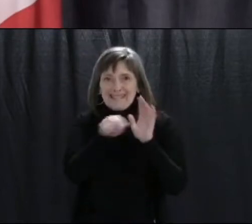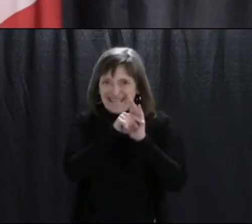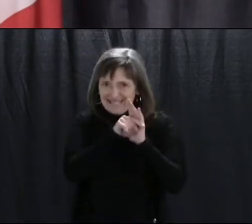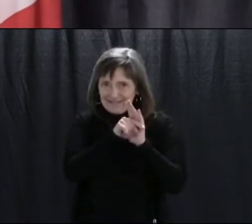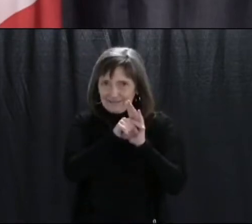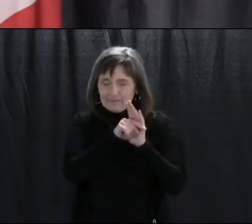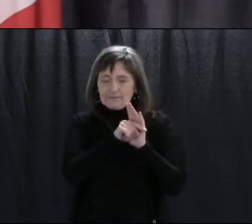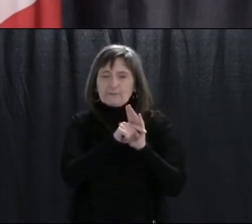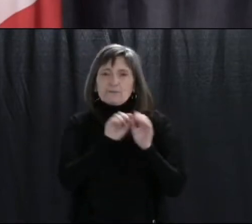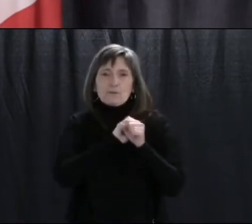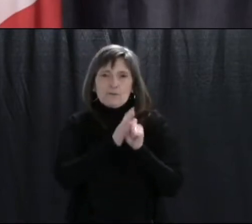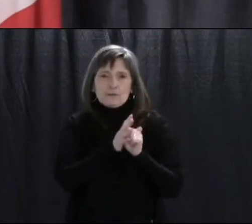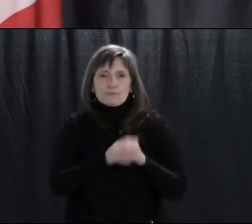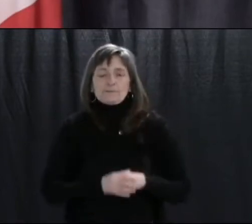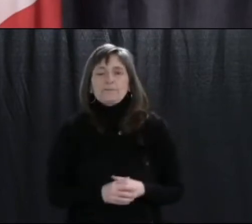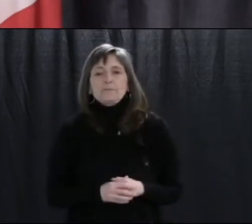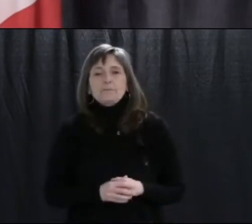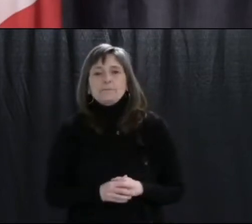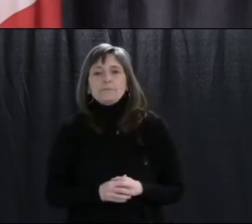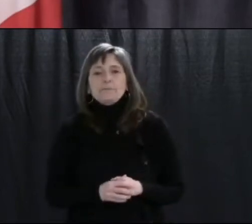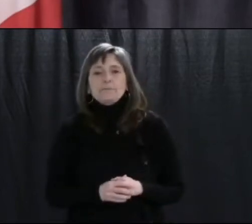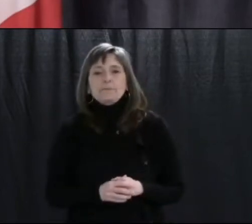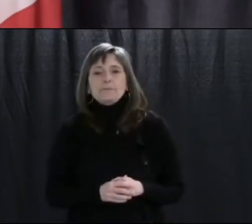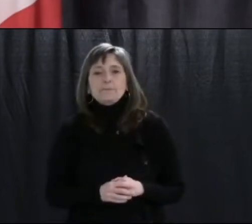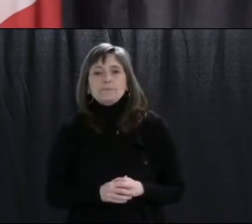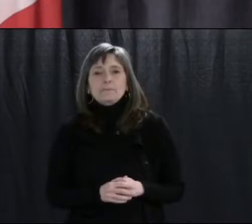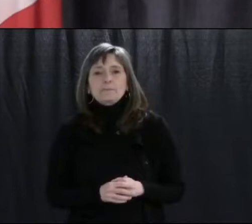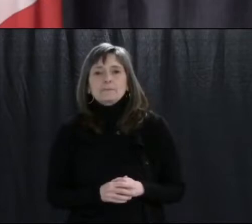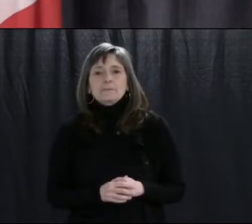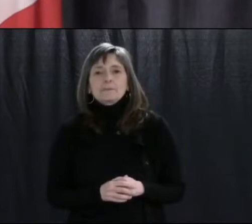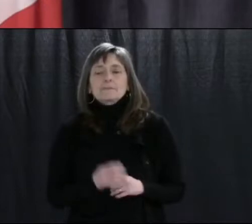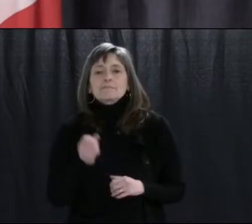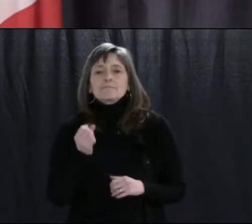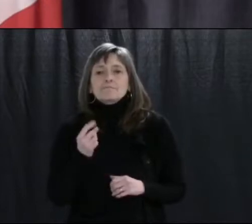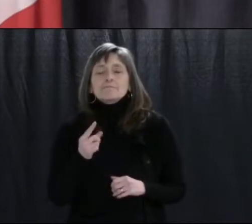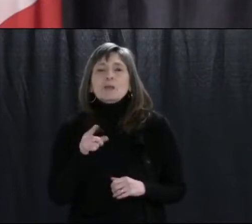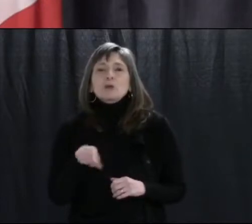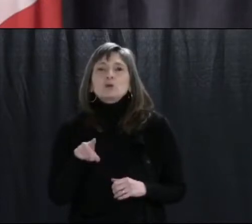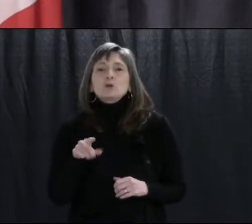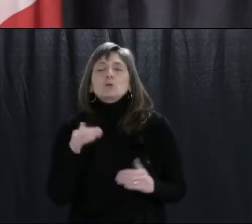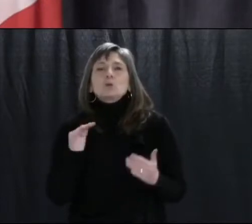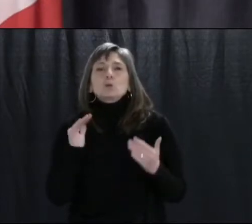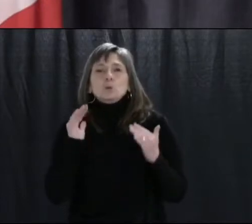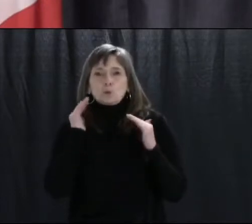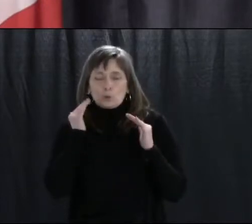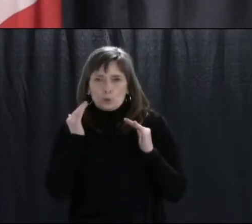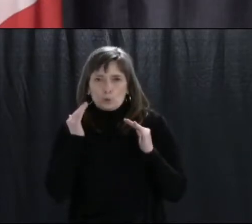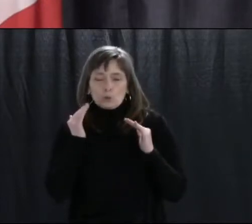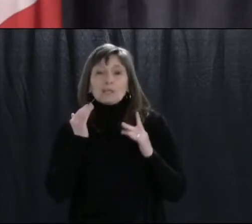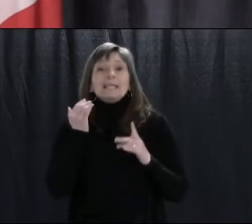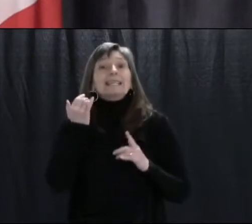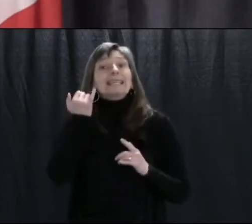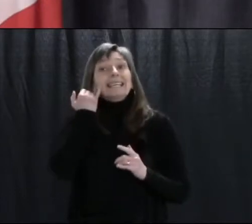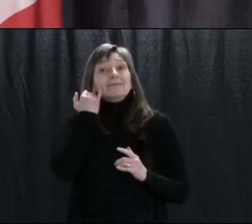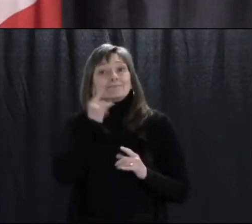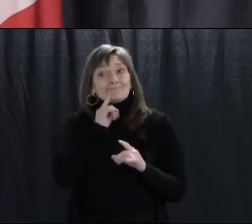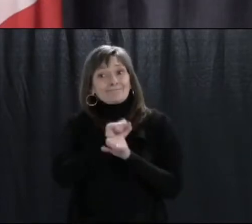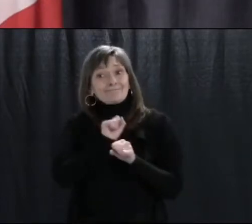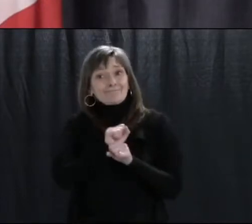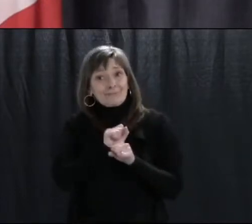virus COVID-19. I understand that people are anxious, in particular if they attended a gathering